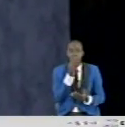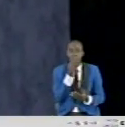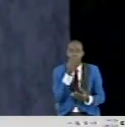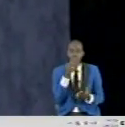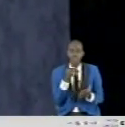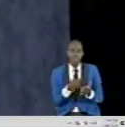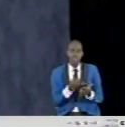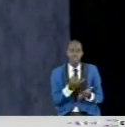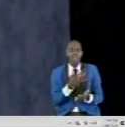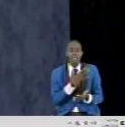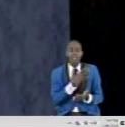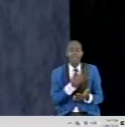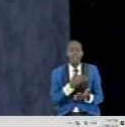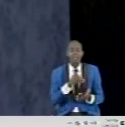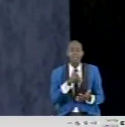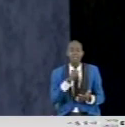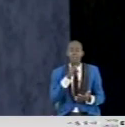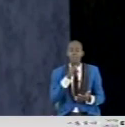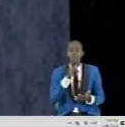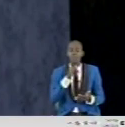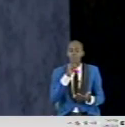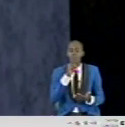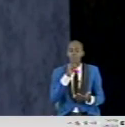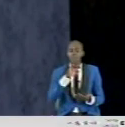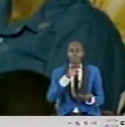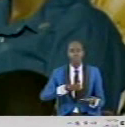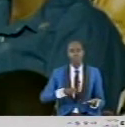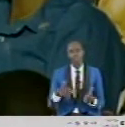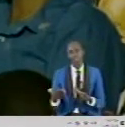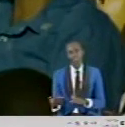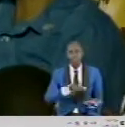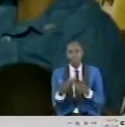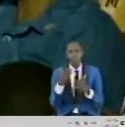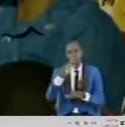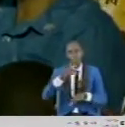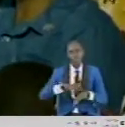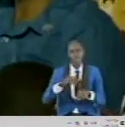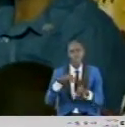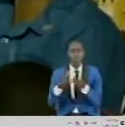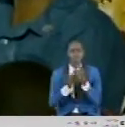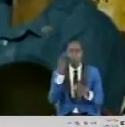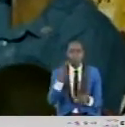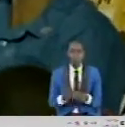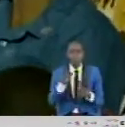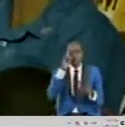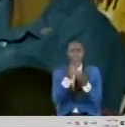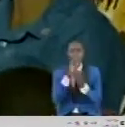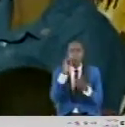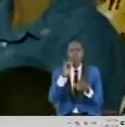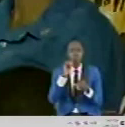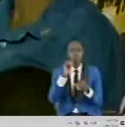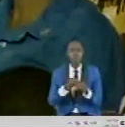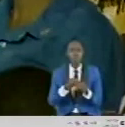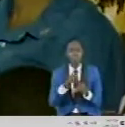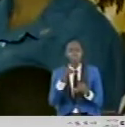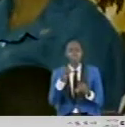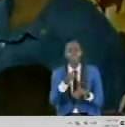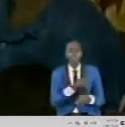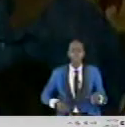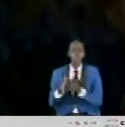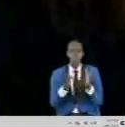not die you will not die before your time believe on the Lord Jesus Christ